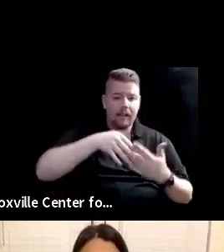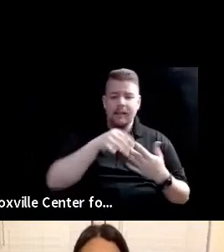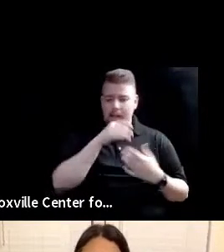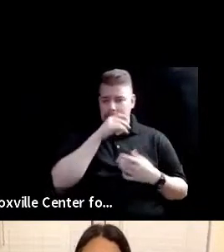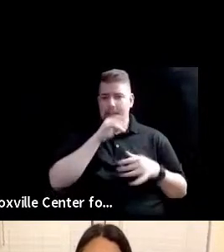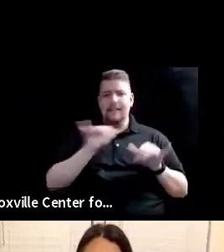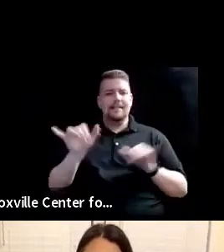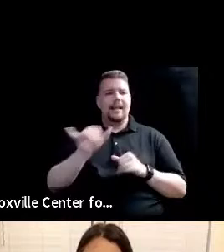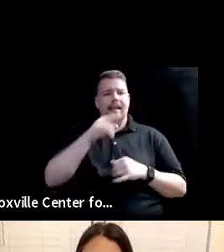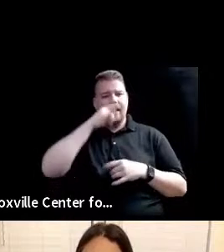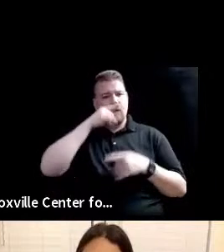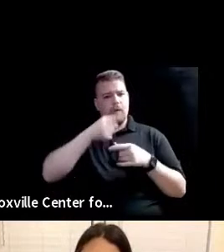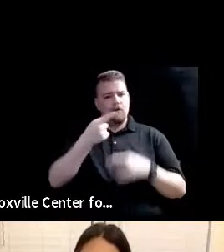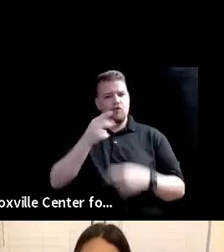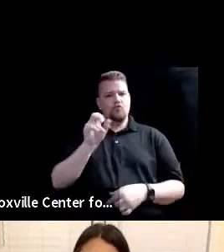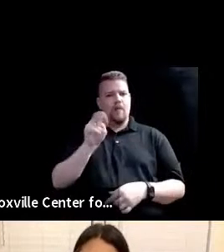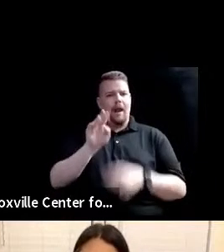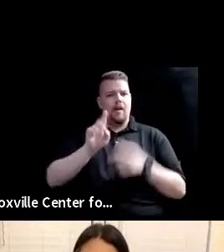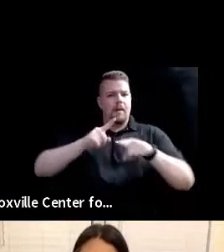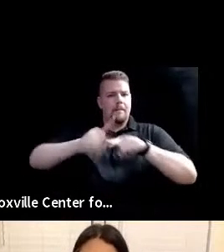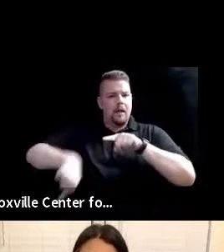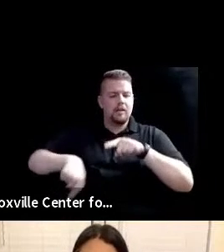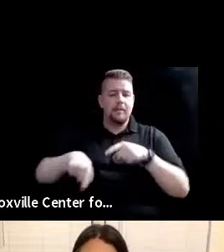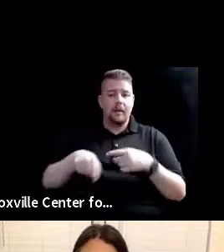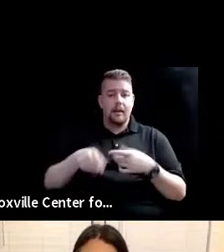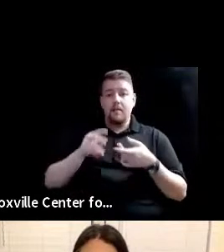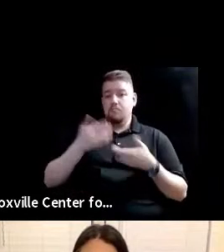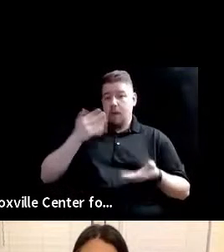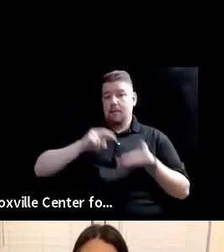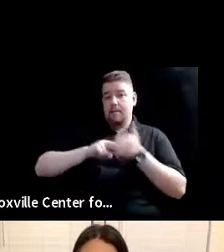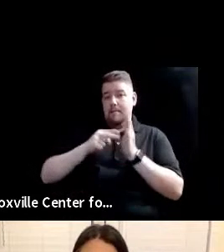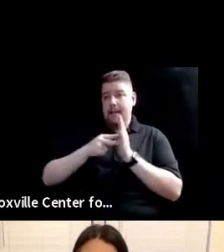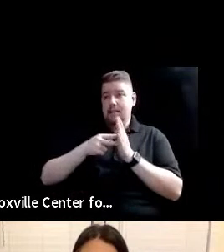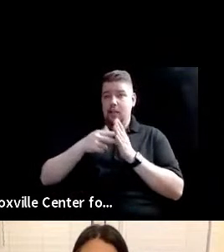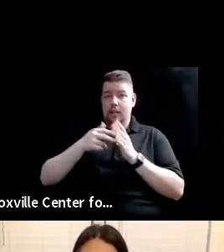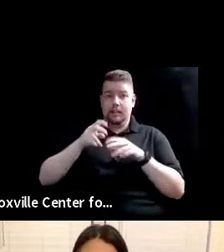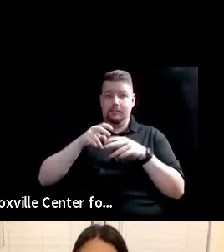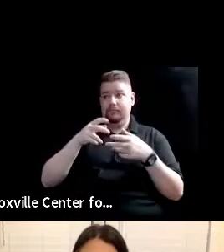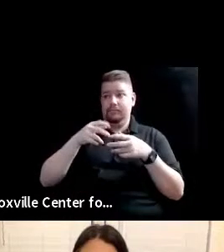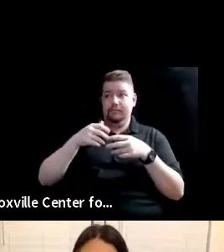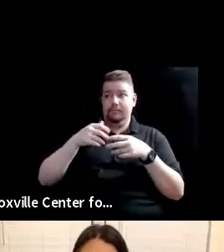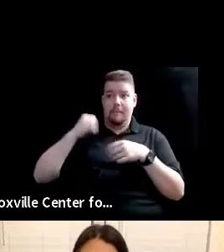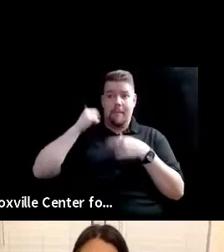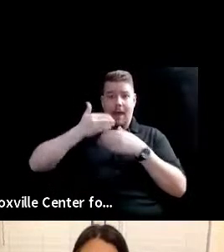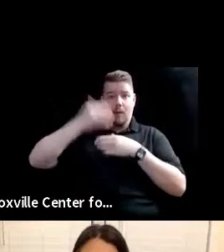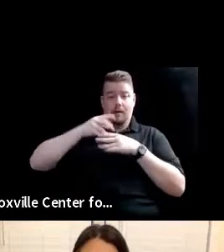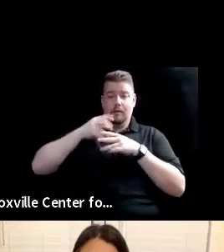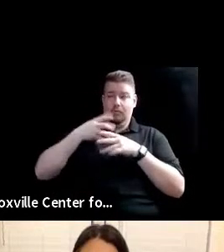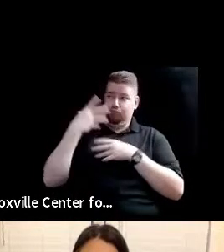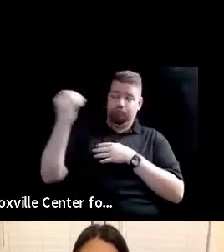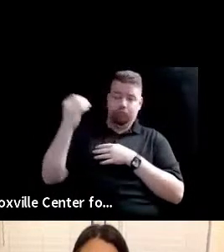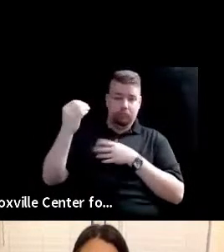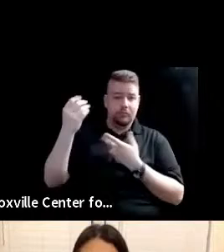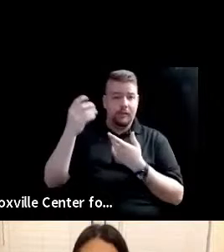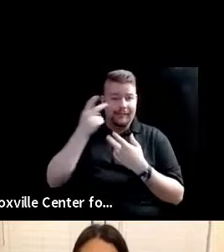when you ground them, grounding a kid means they're probably going to jump out the back window of the house and go see their friends